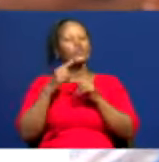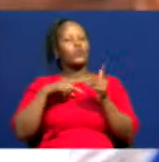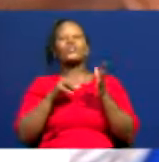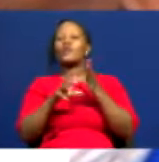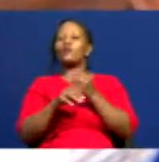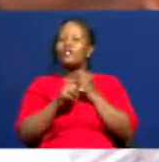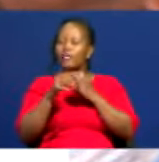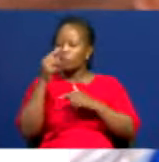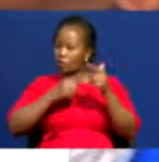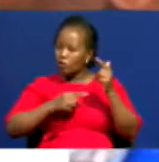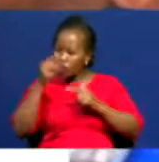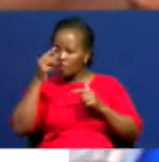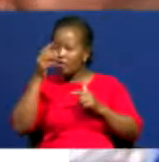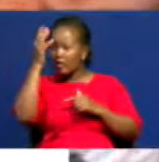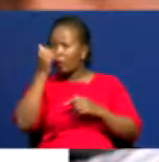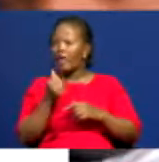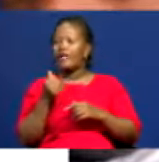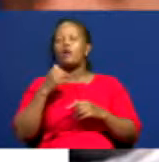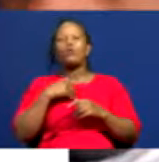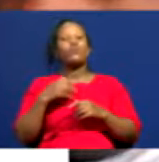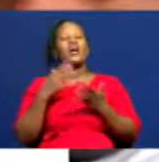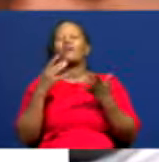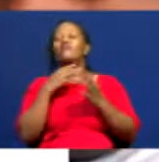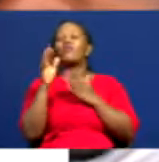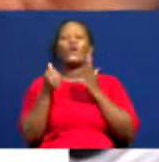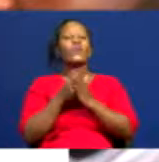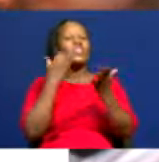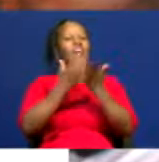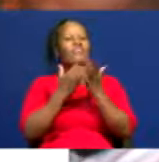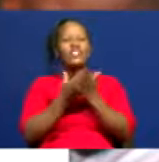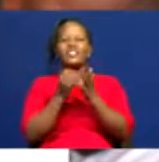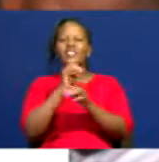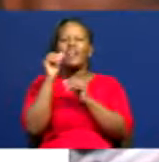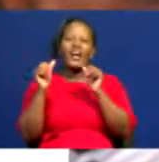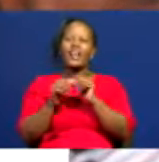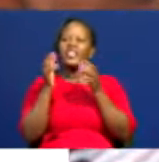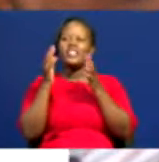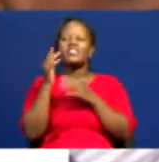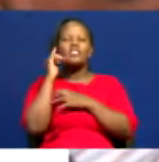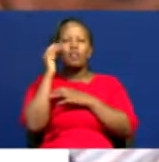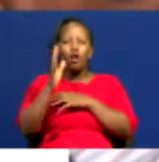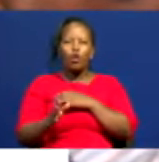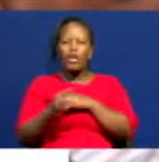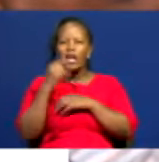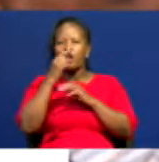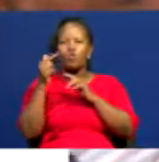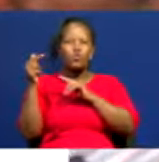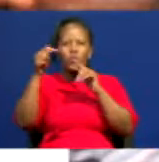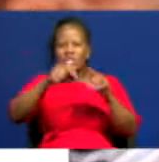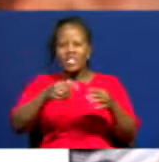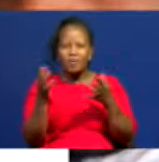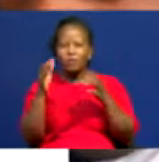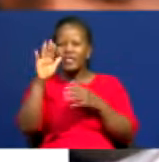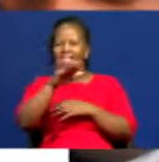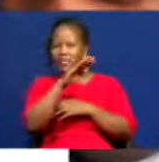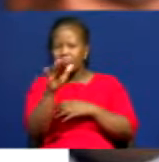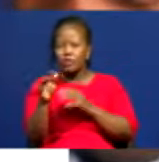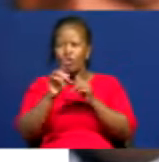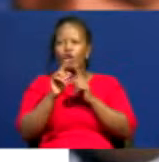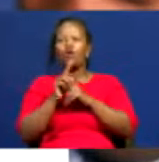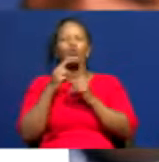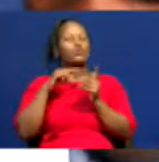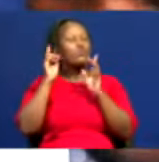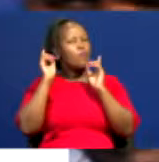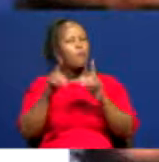winning because we have argued against the governor's counsels who came to the assembly, and we have been to prove beyond